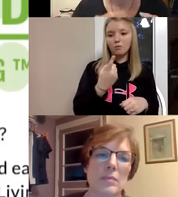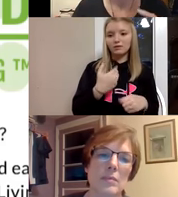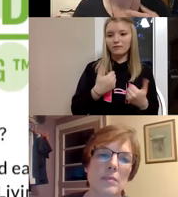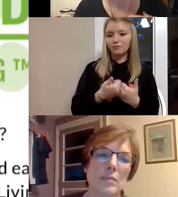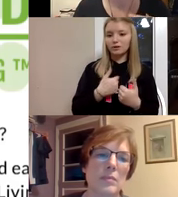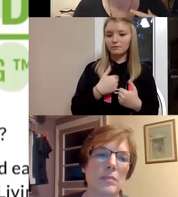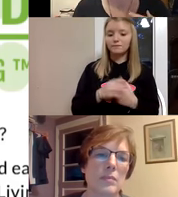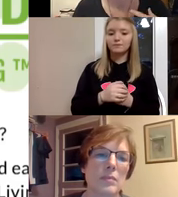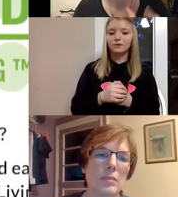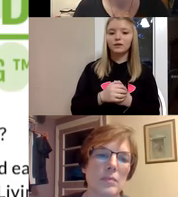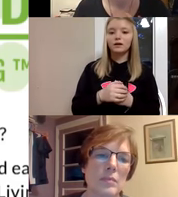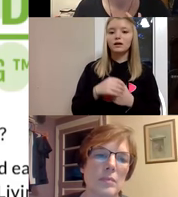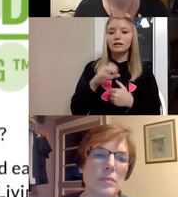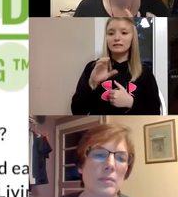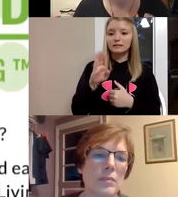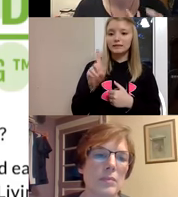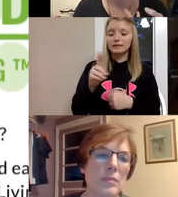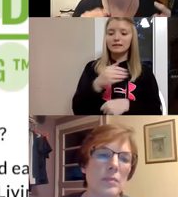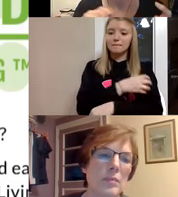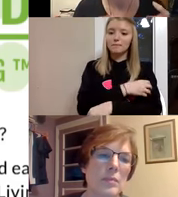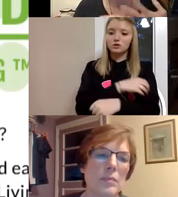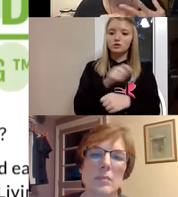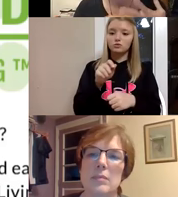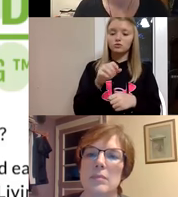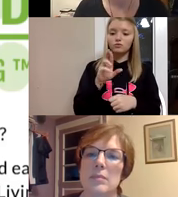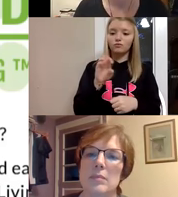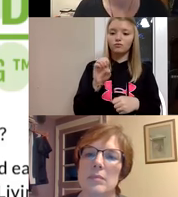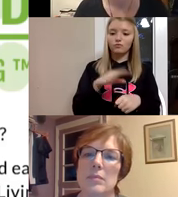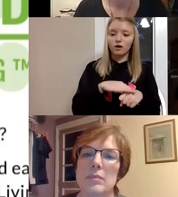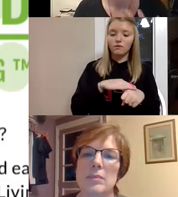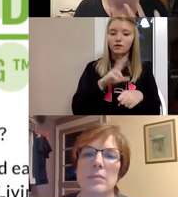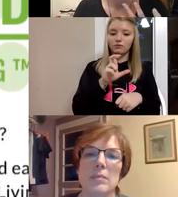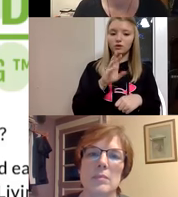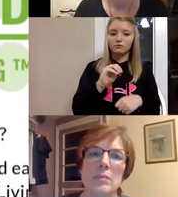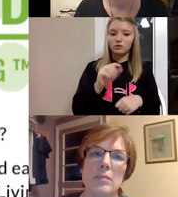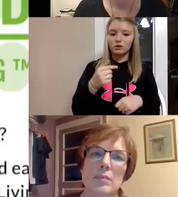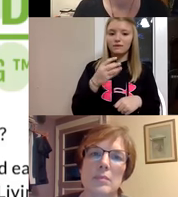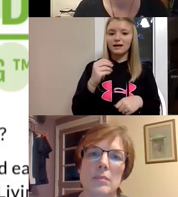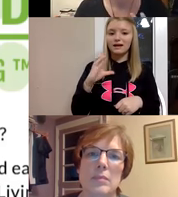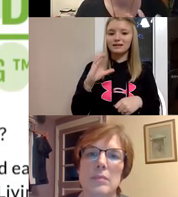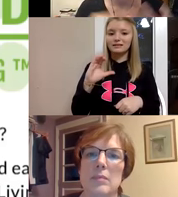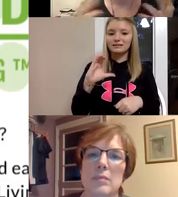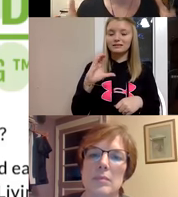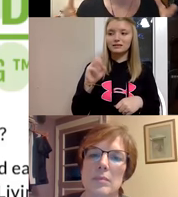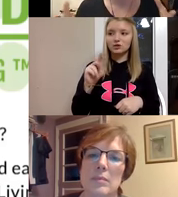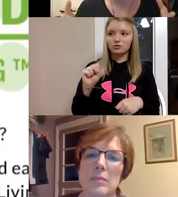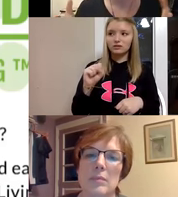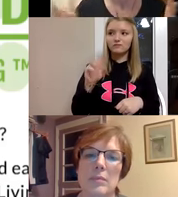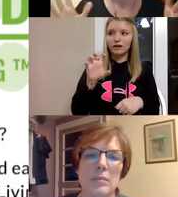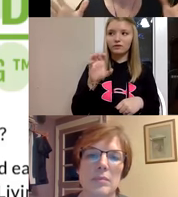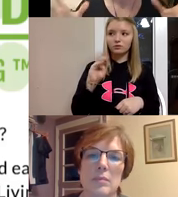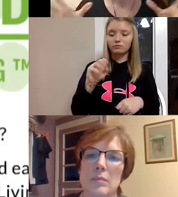It comes with the CBD Muscle Rub and the 300 milligram and the Citrus CBD Oil, the 500 milligram. And what those milligrams